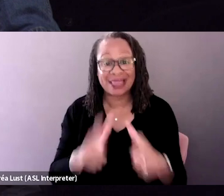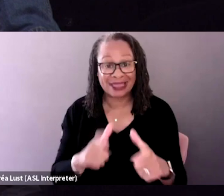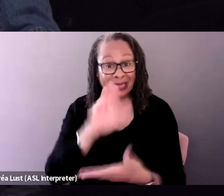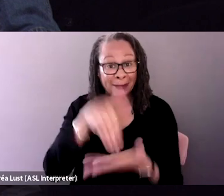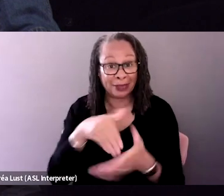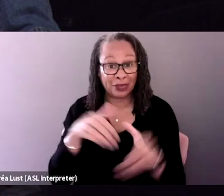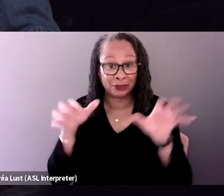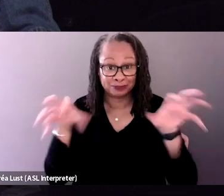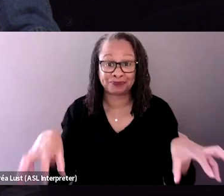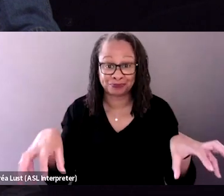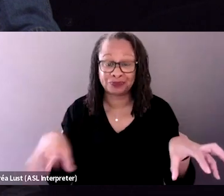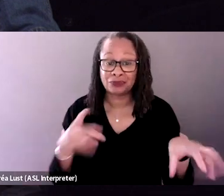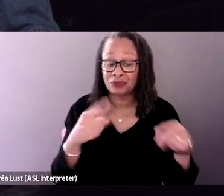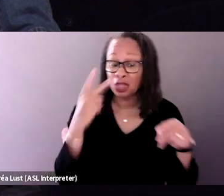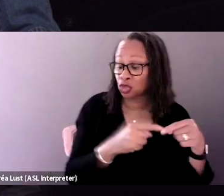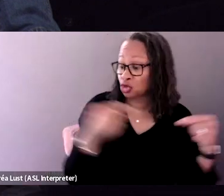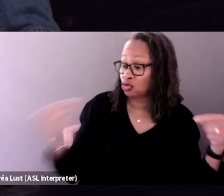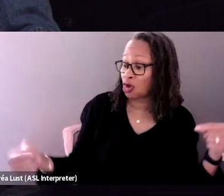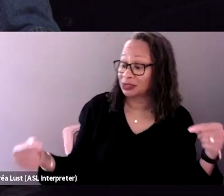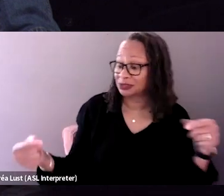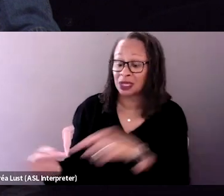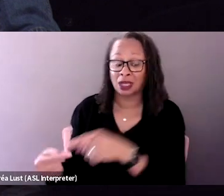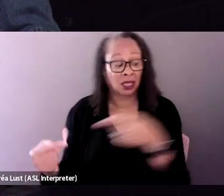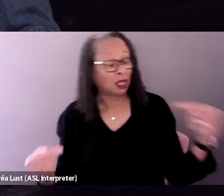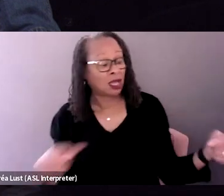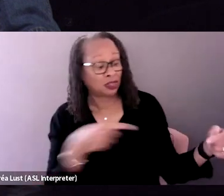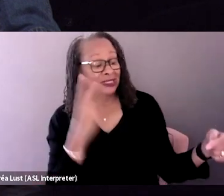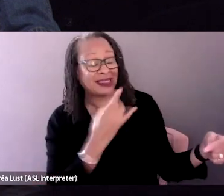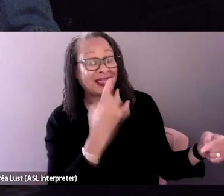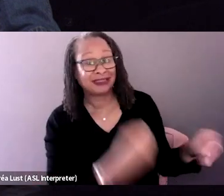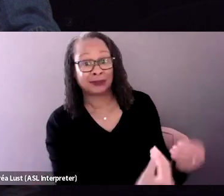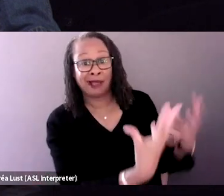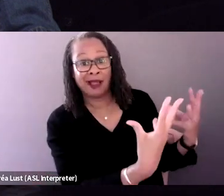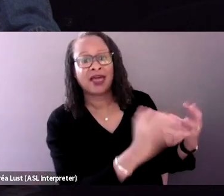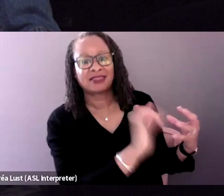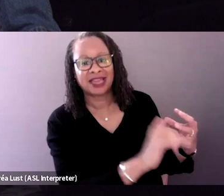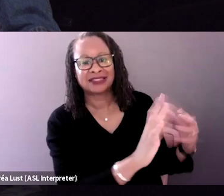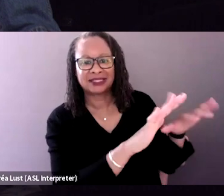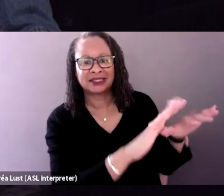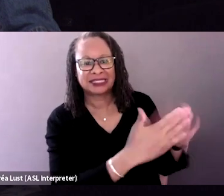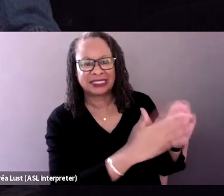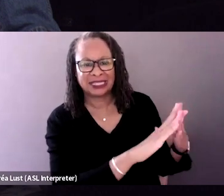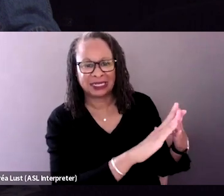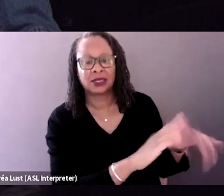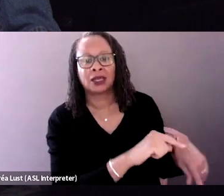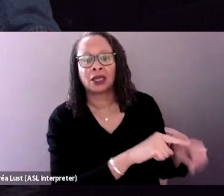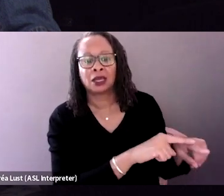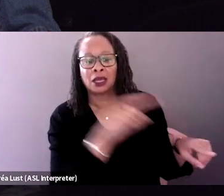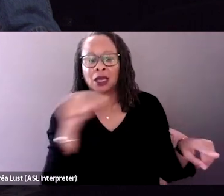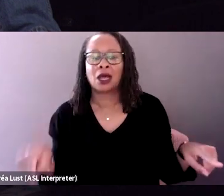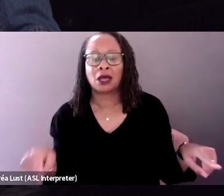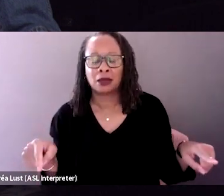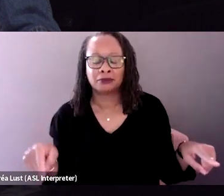see the lights, you're seeing the settlement from the perspective of the res. Yeah, sorry, I got a little thrown off by the Kamloops reference,